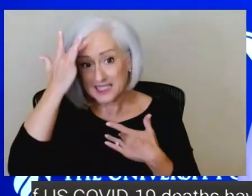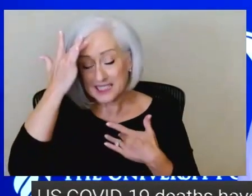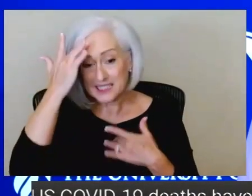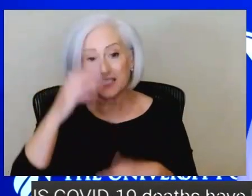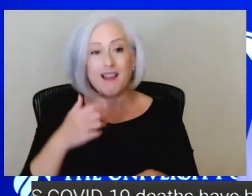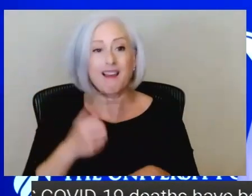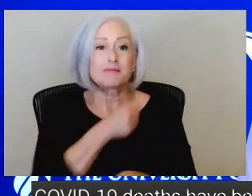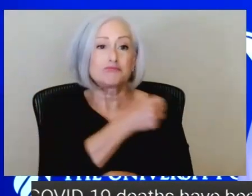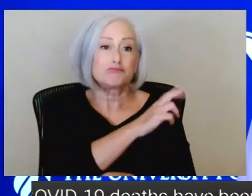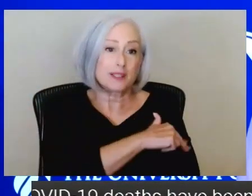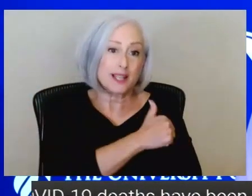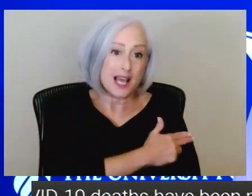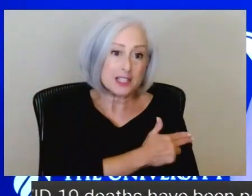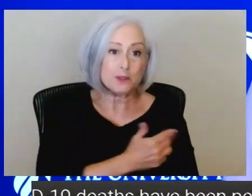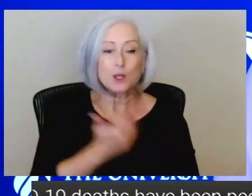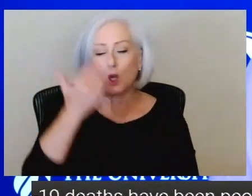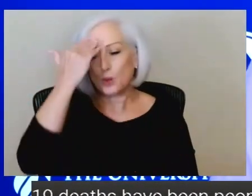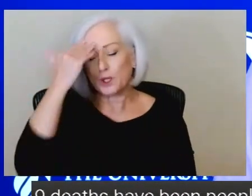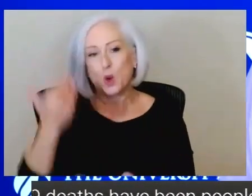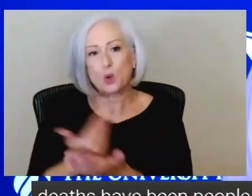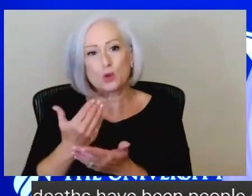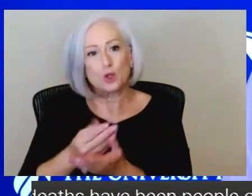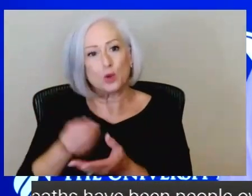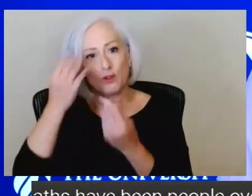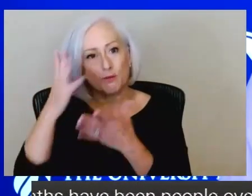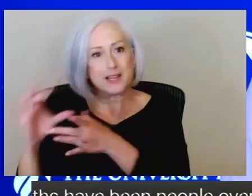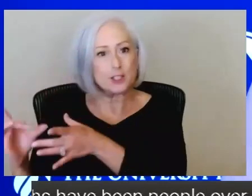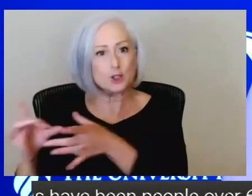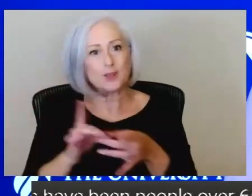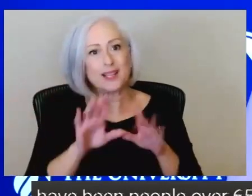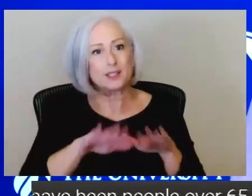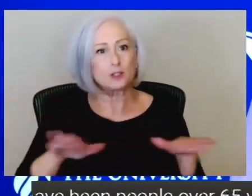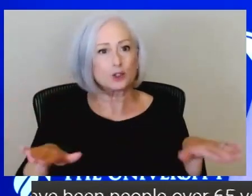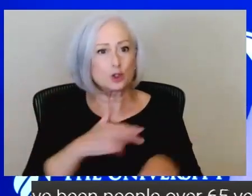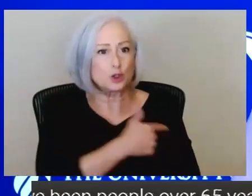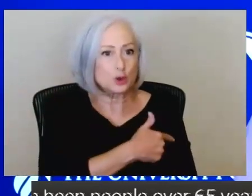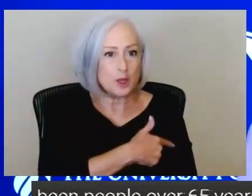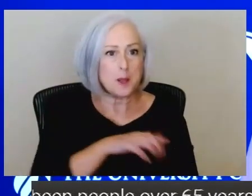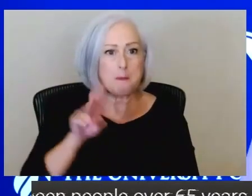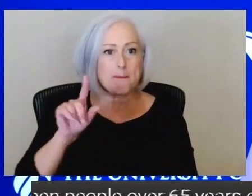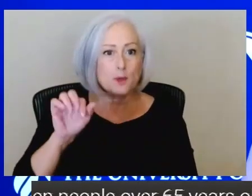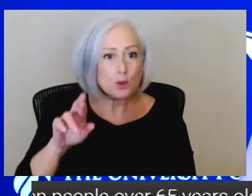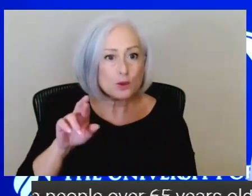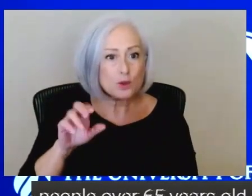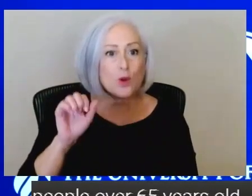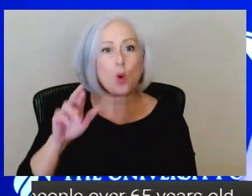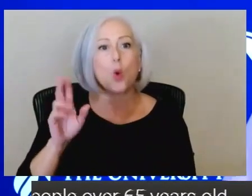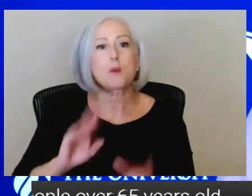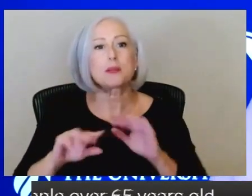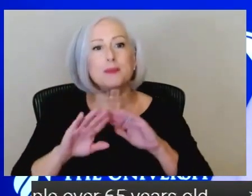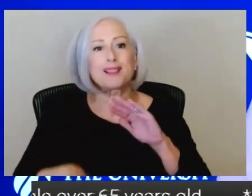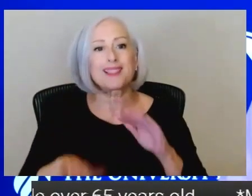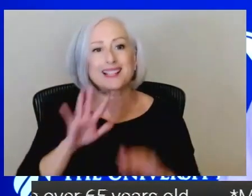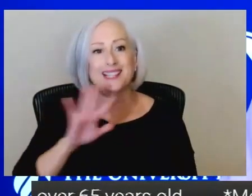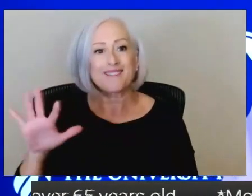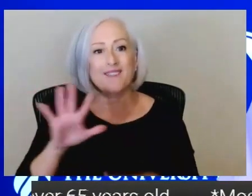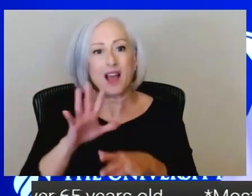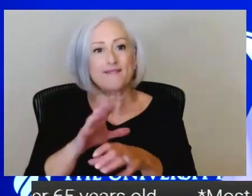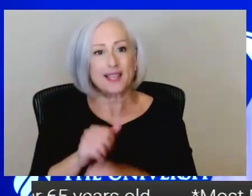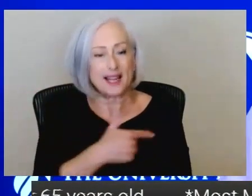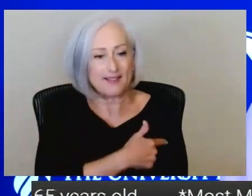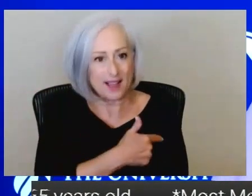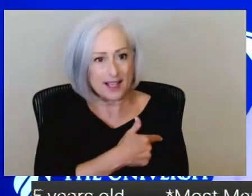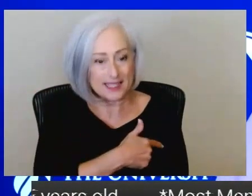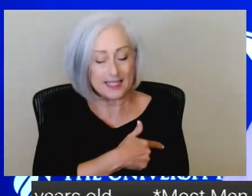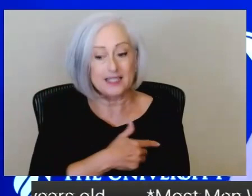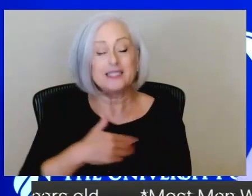coming out about pediatrics getting their vaccines, either it's booster or even those who are younger than 5 getting their vaccines. So in the next